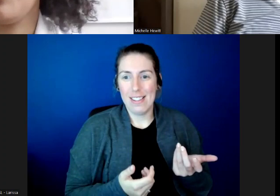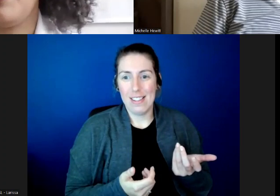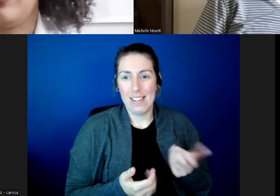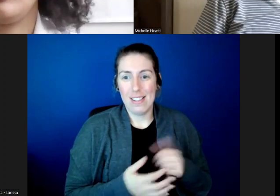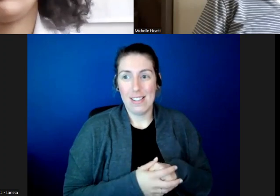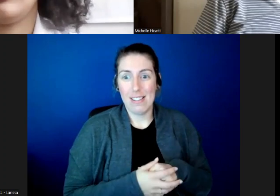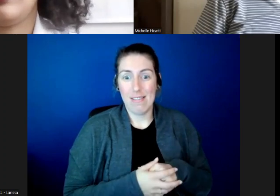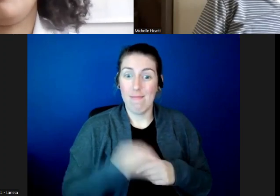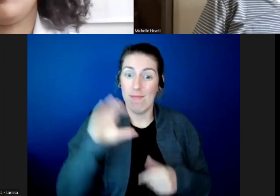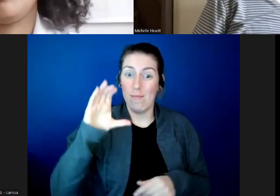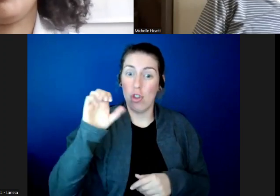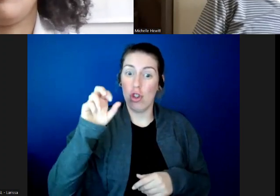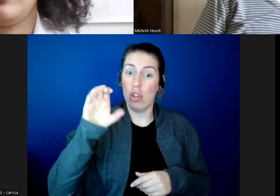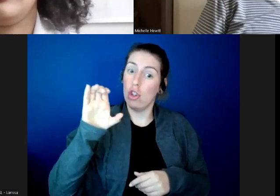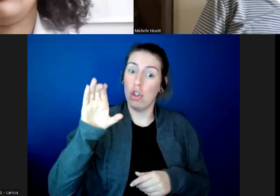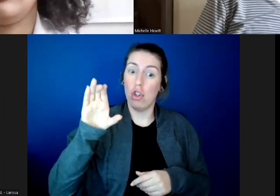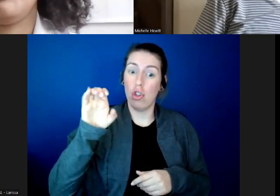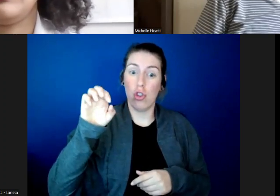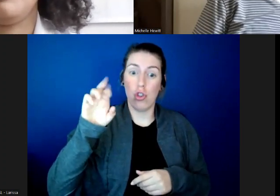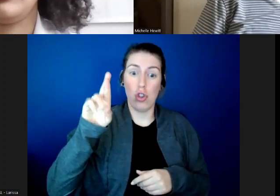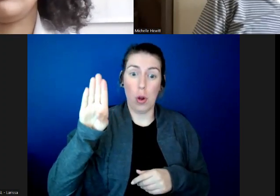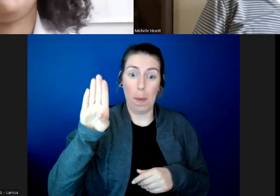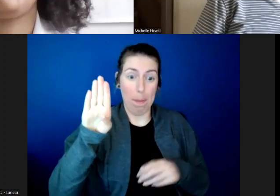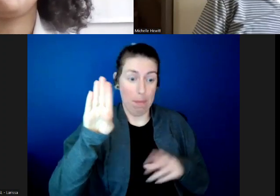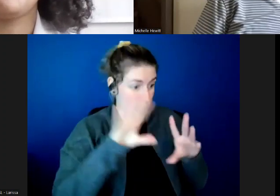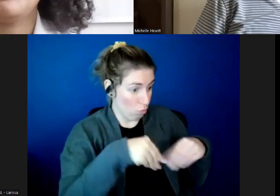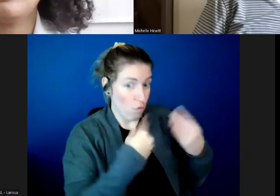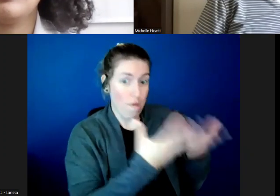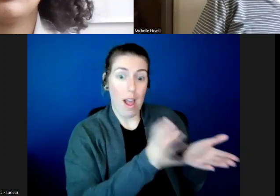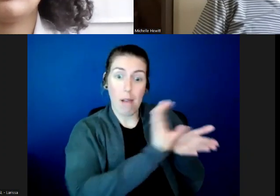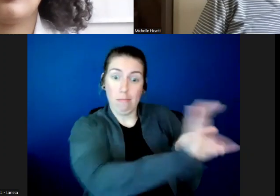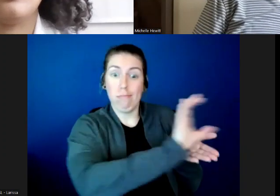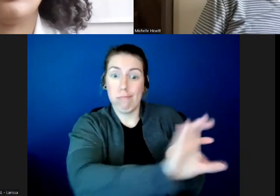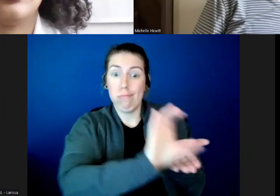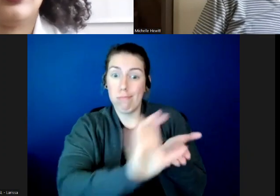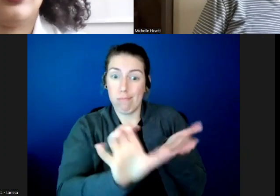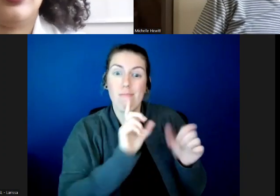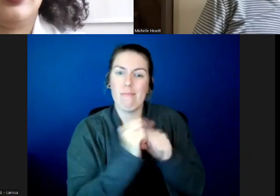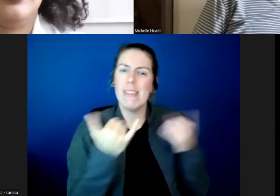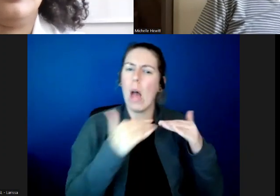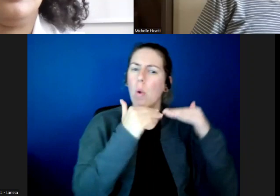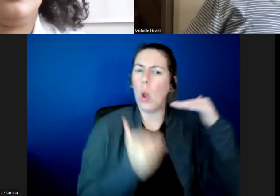the CERB amounts that were provided during the pandemic. So